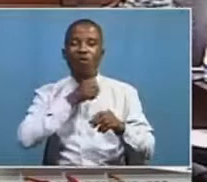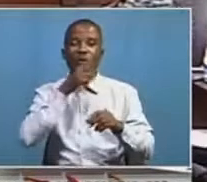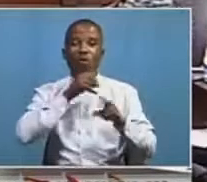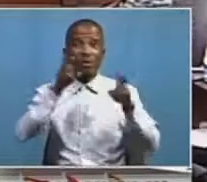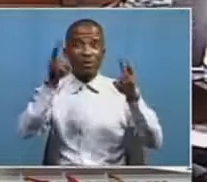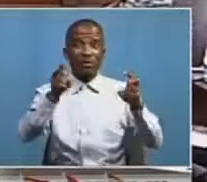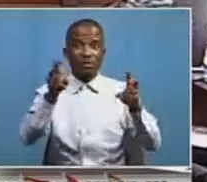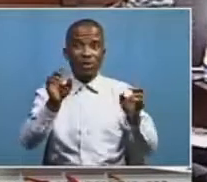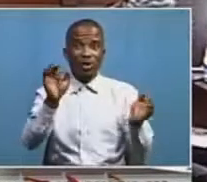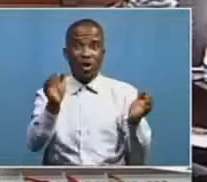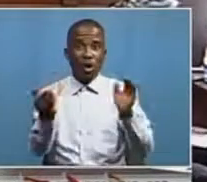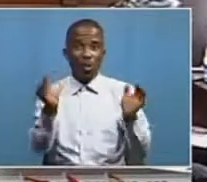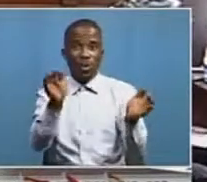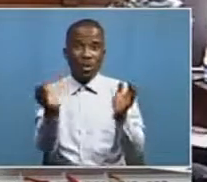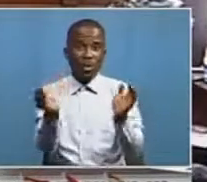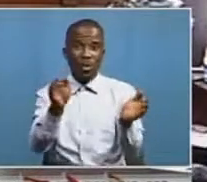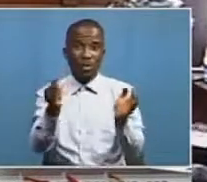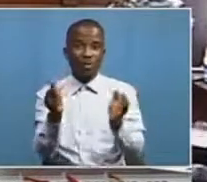2012, UGSC.